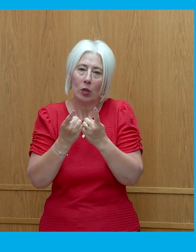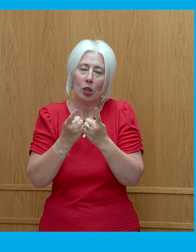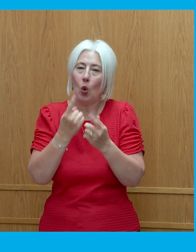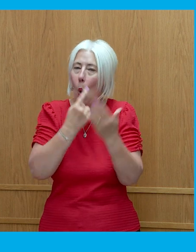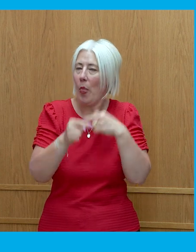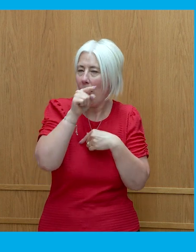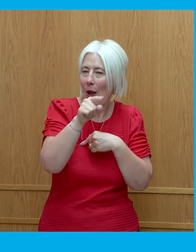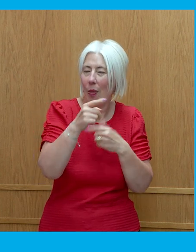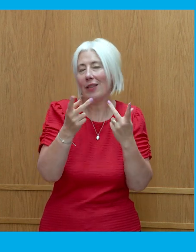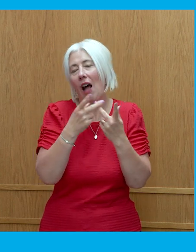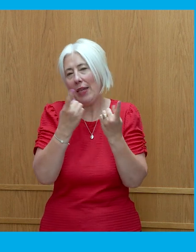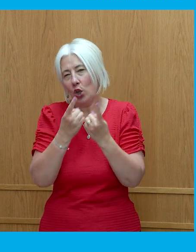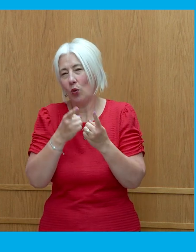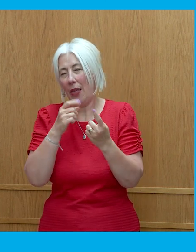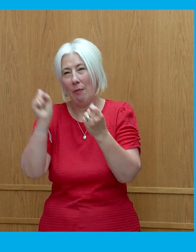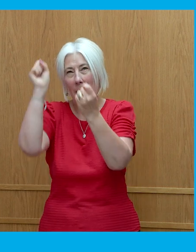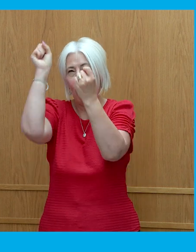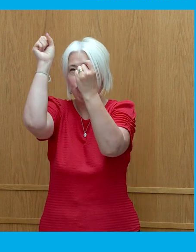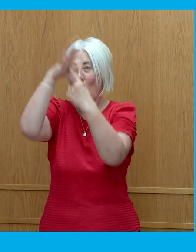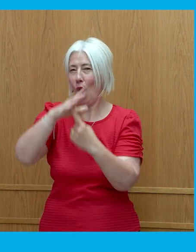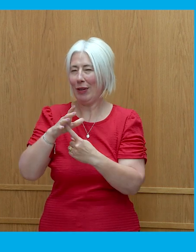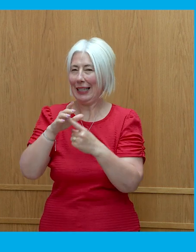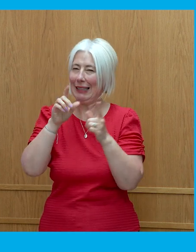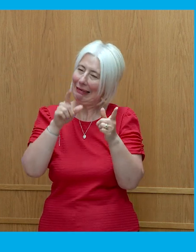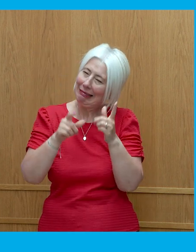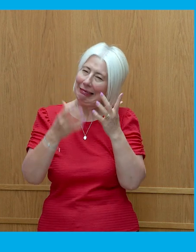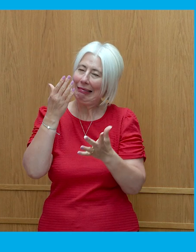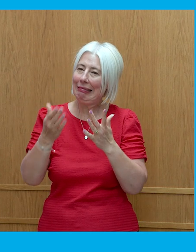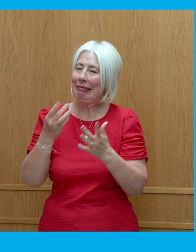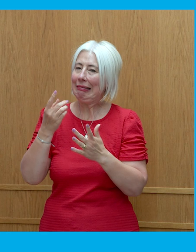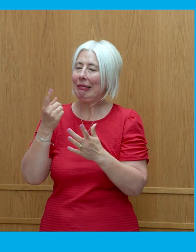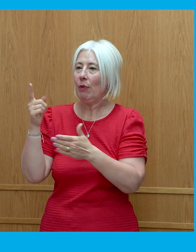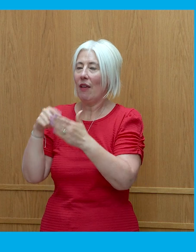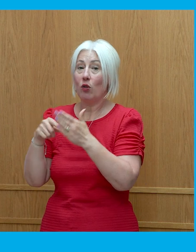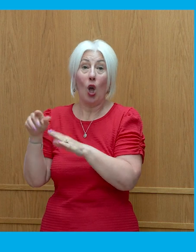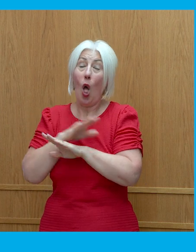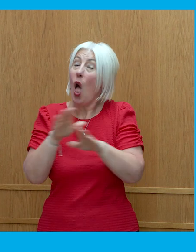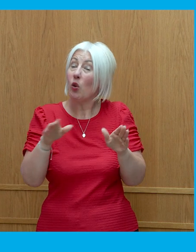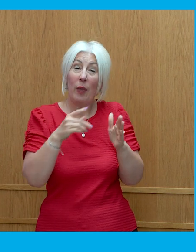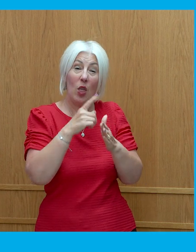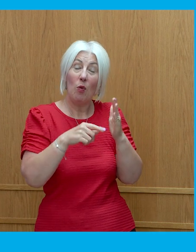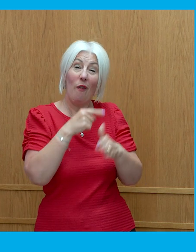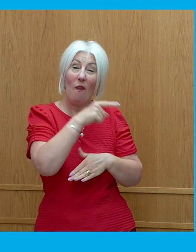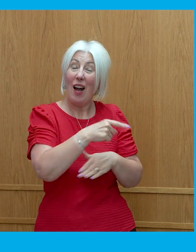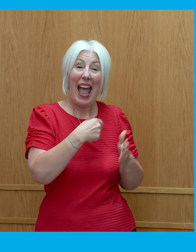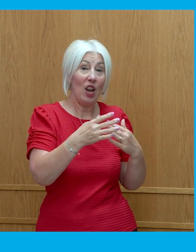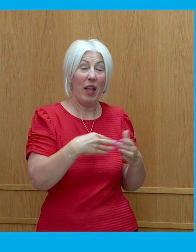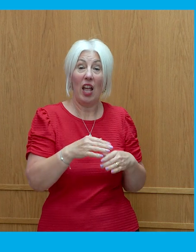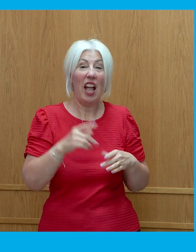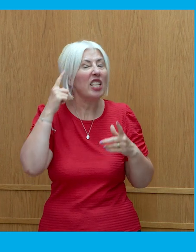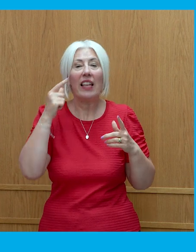might prioritize first when it comes to who they vote for. And then, I mean, they wouldn't vote for Donald Trump anyway. So they just wouldn't vote.